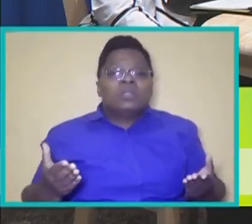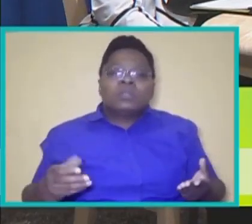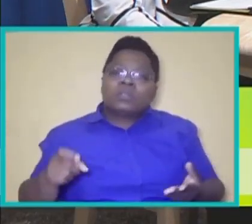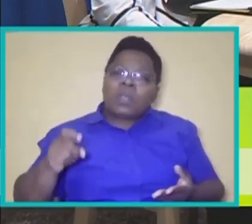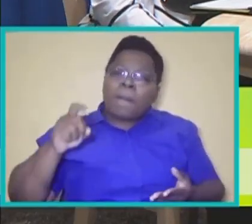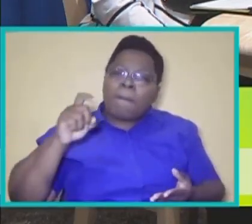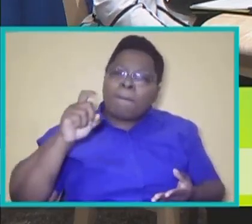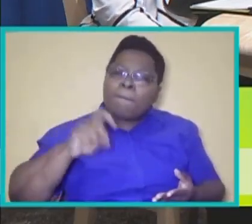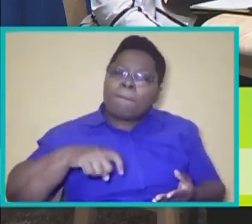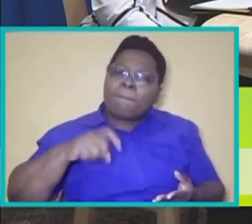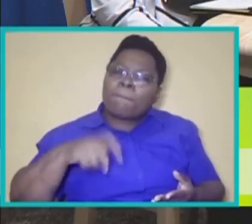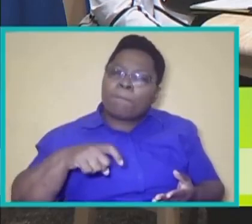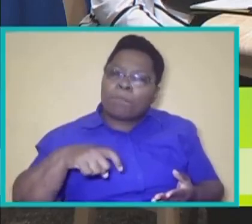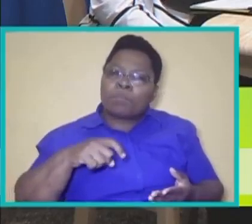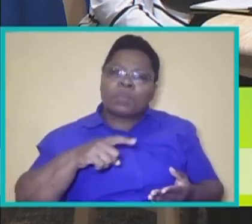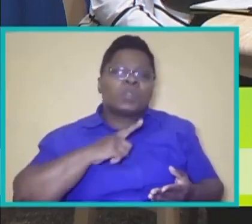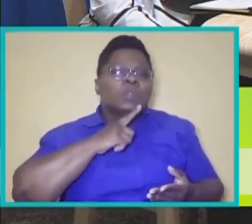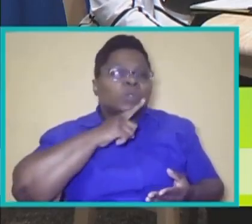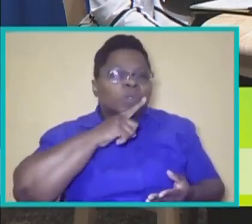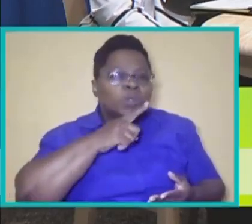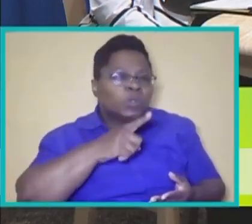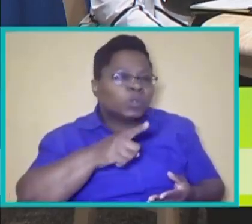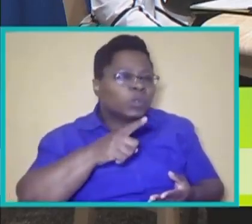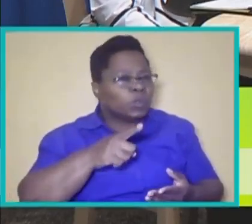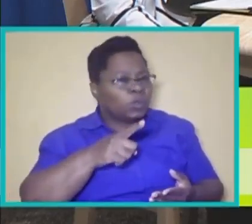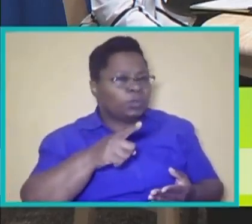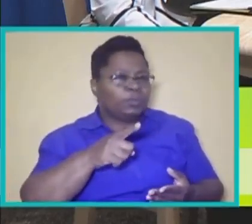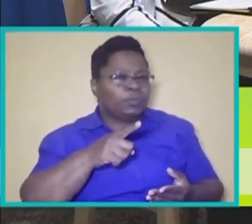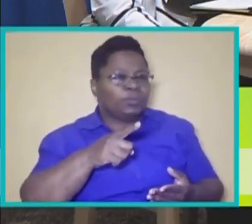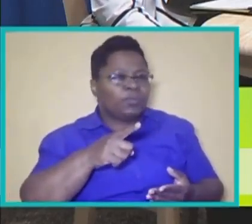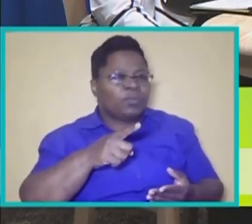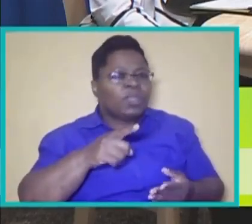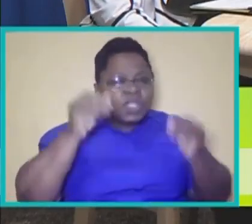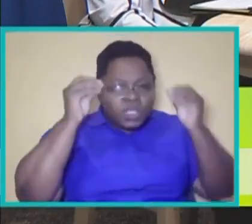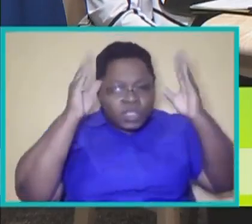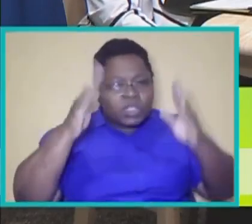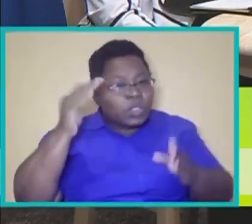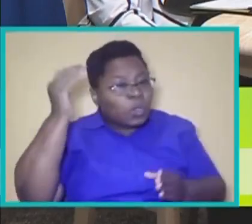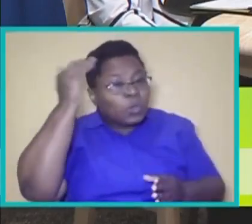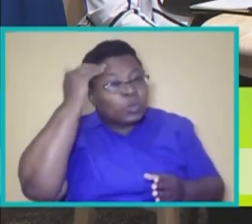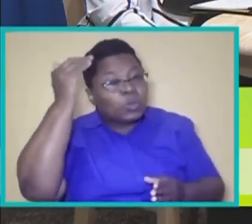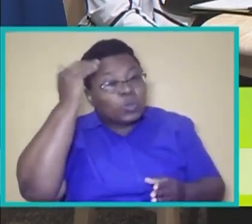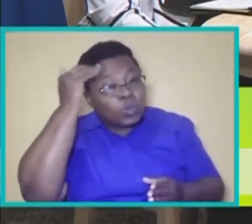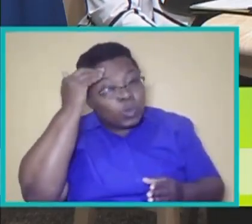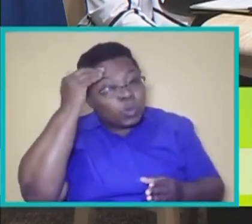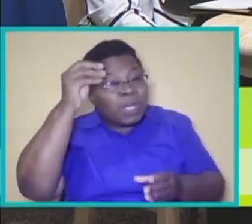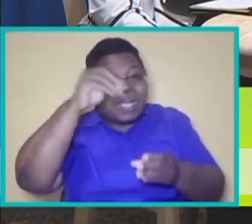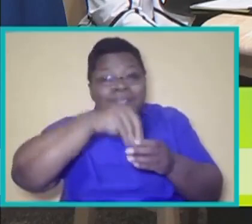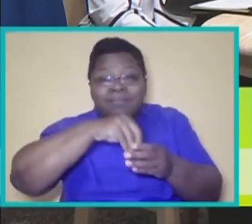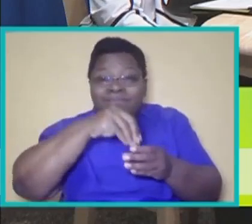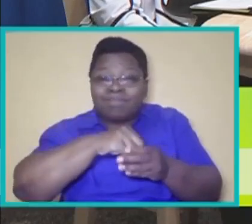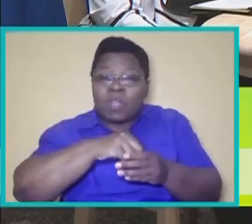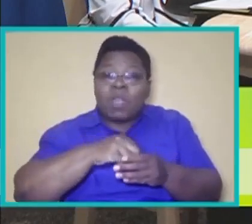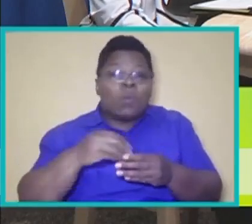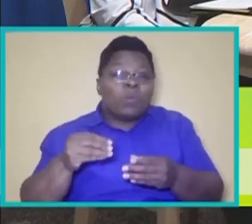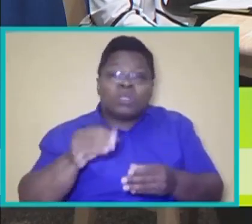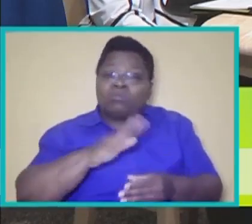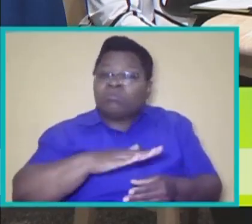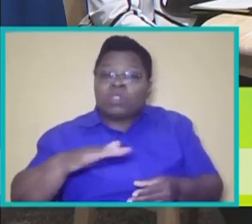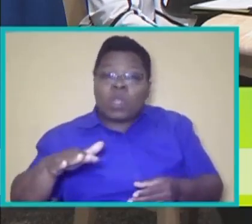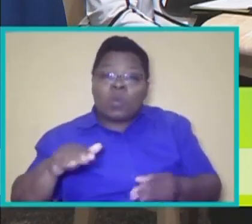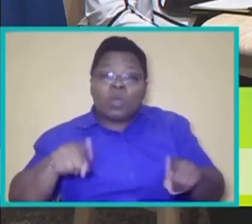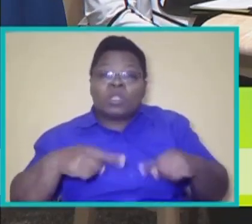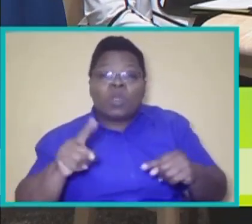to be, a kind of getting back in touch with the passion that they had for the topic. And these types